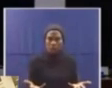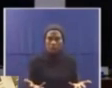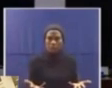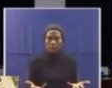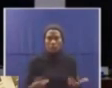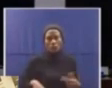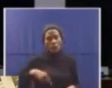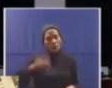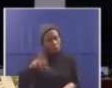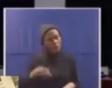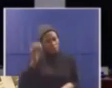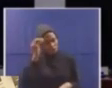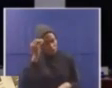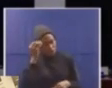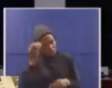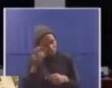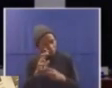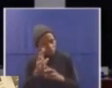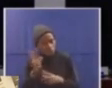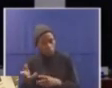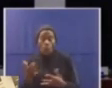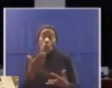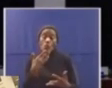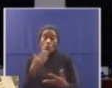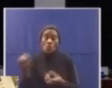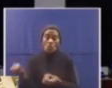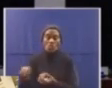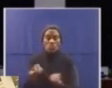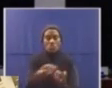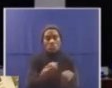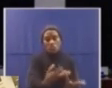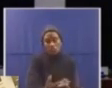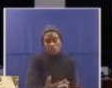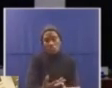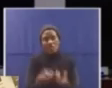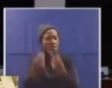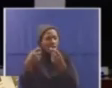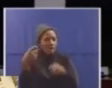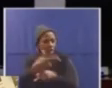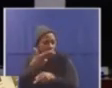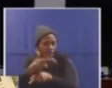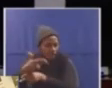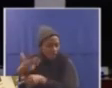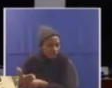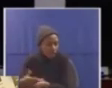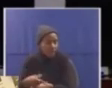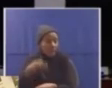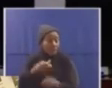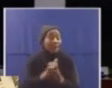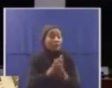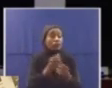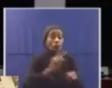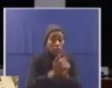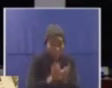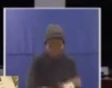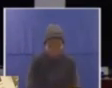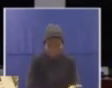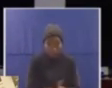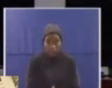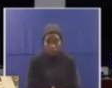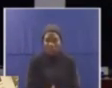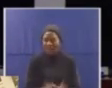will take interest on who supplies funds and guns to perpetuate the conflict.